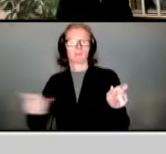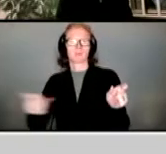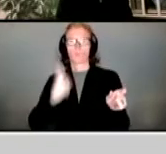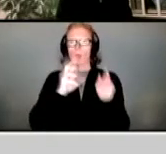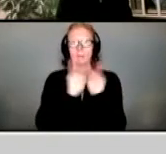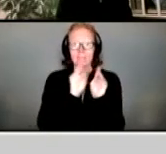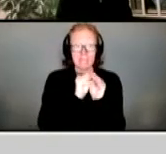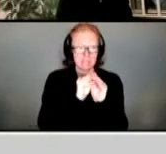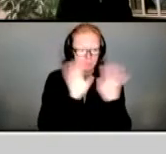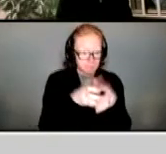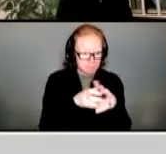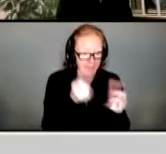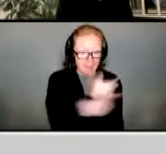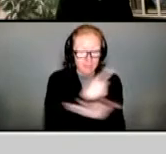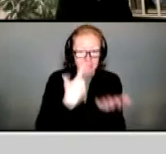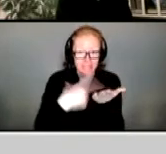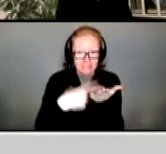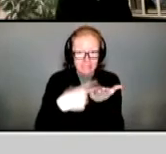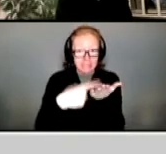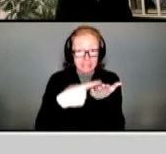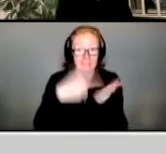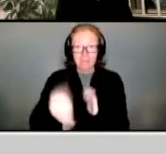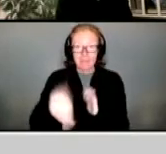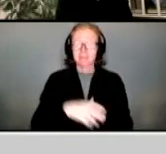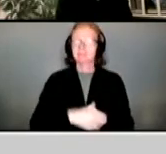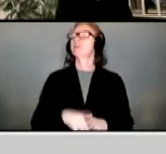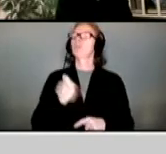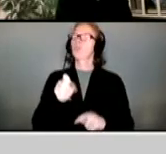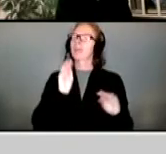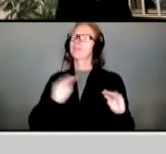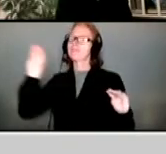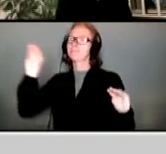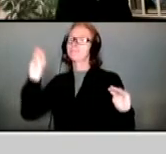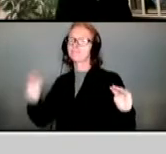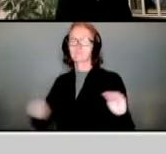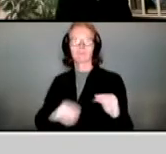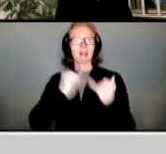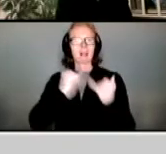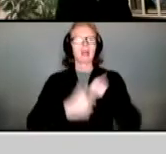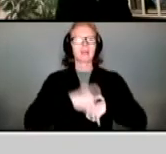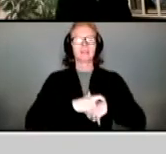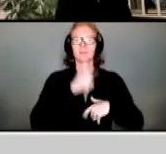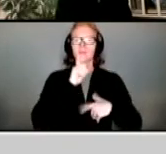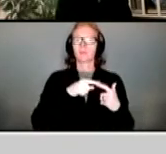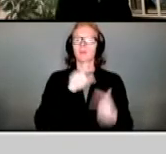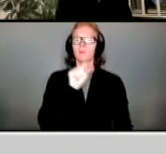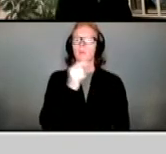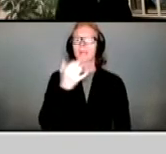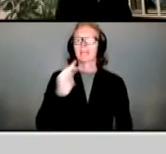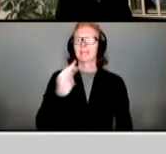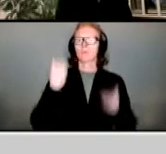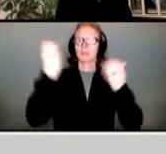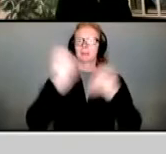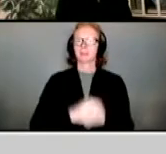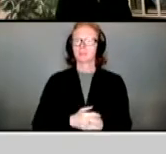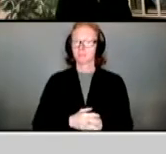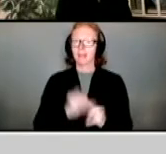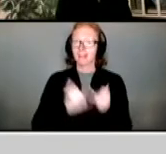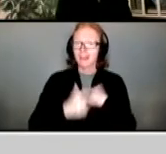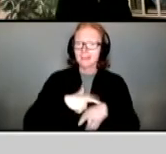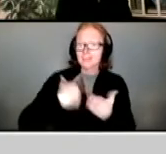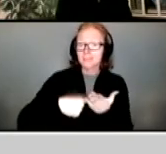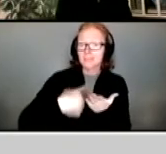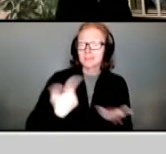do it. So for instance, the recommendation was that, when's the last time we revisited the 2019 recommendation? Okay, in that,